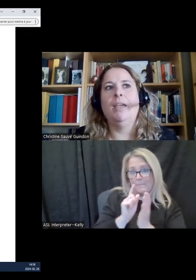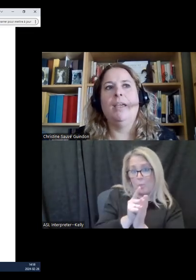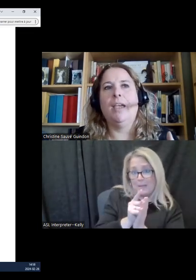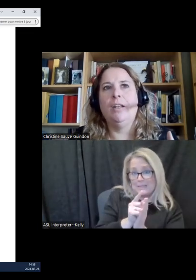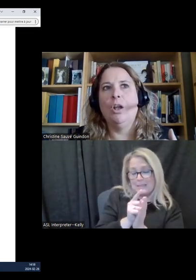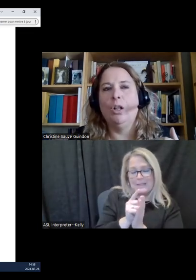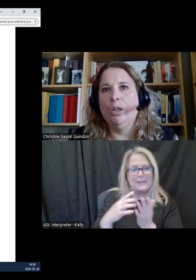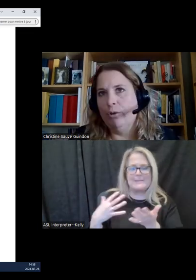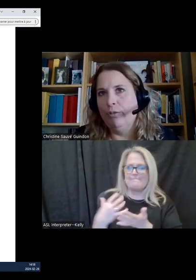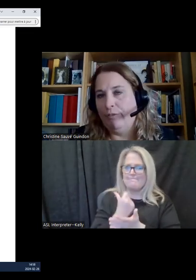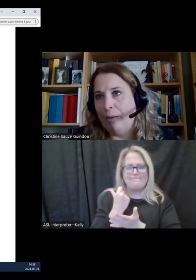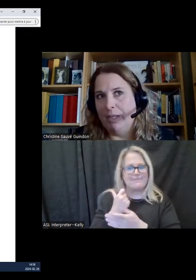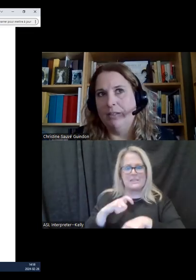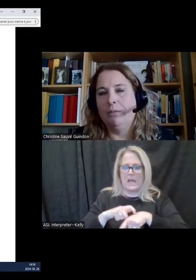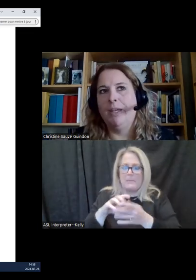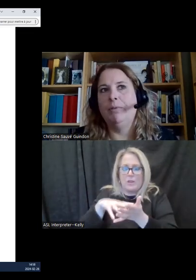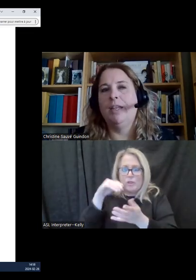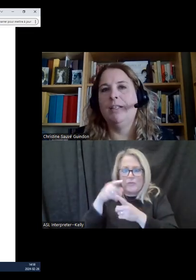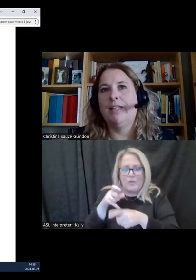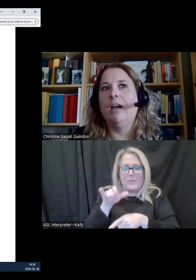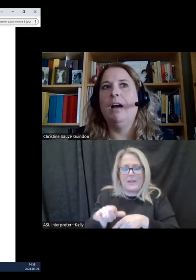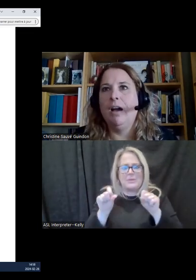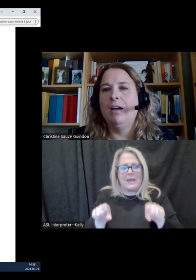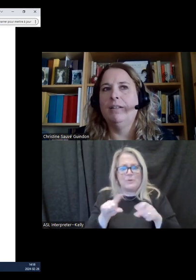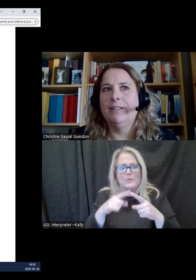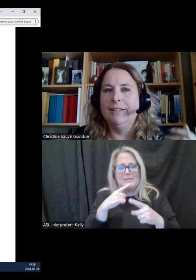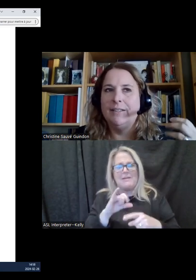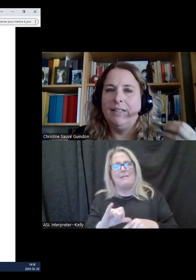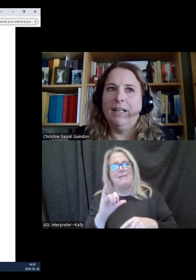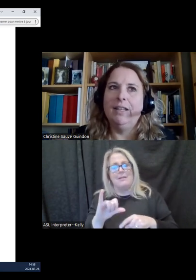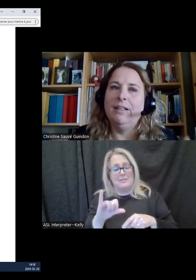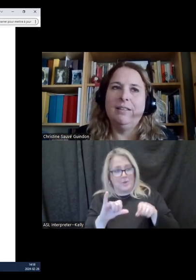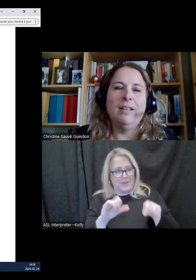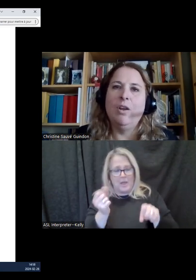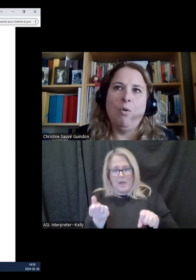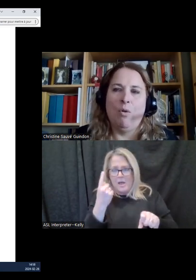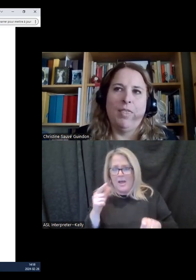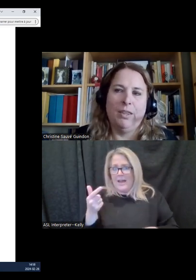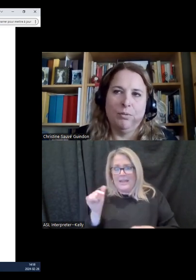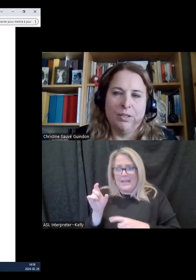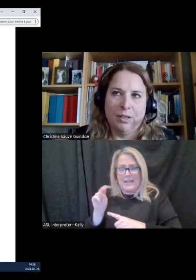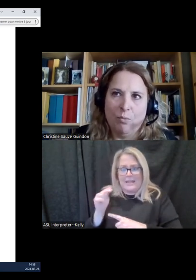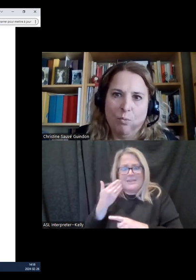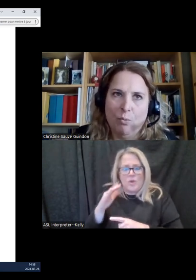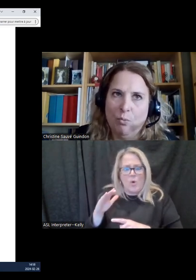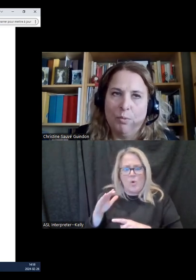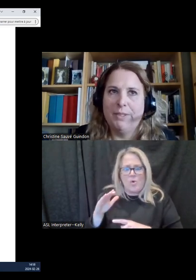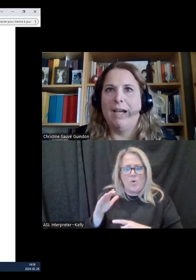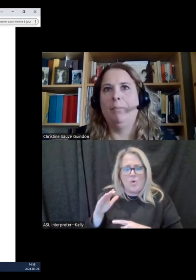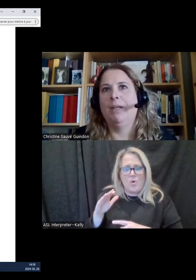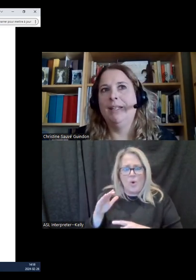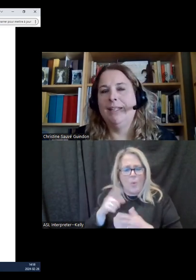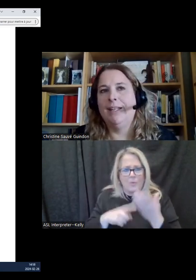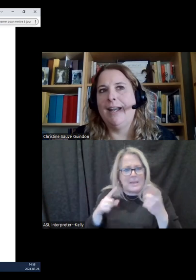time and learn from it to be able then to say, ah, Gideon didn't know that there was what